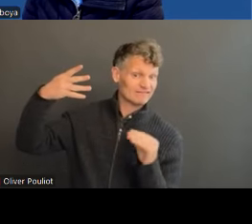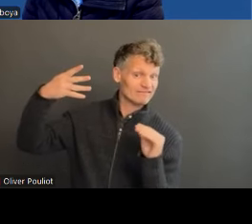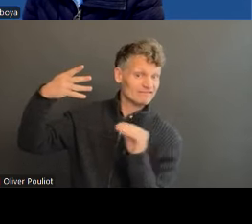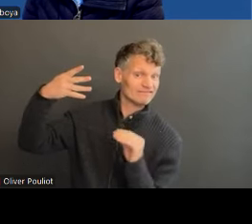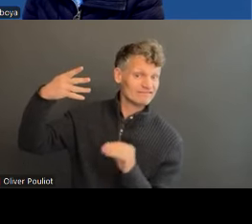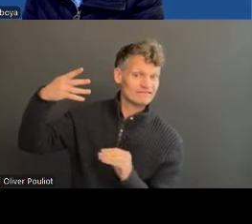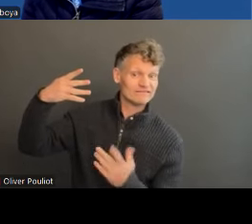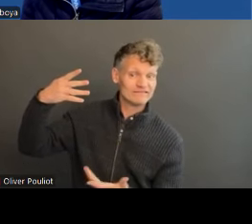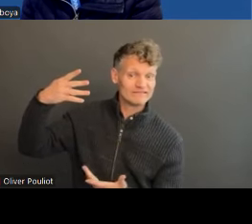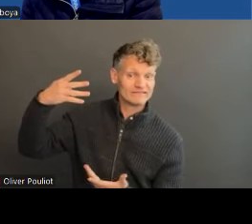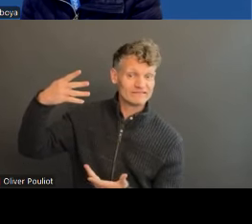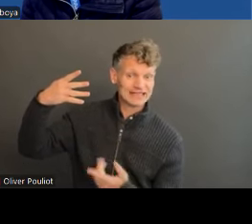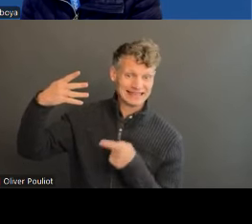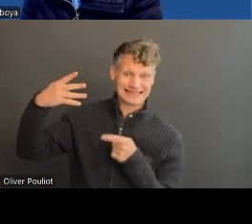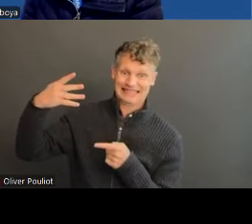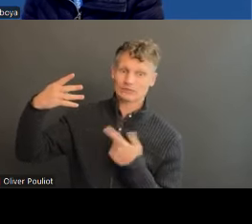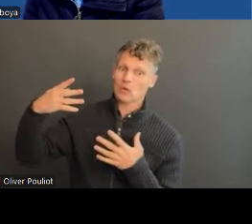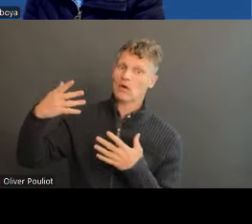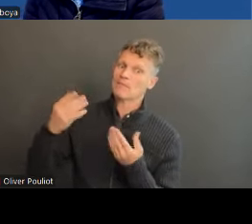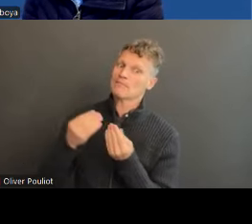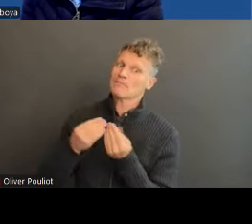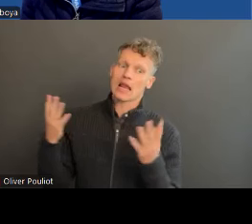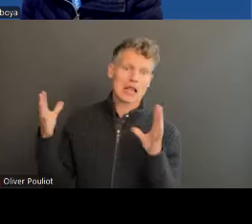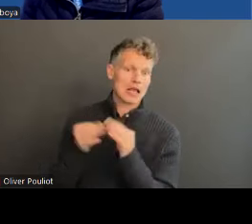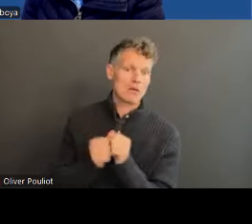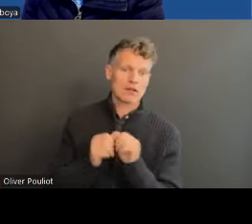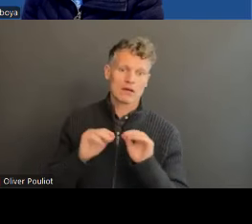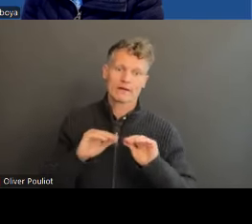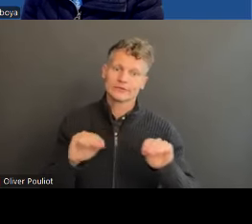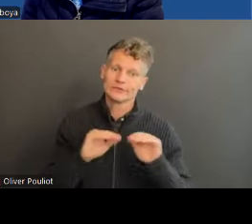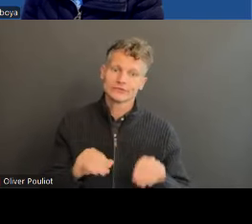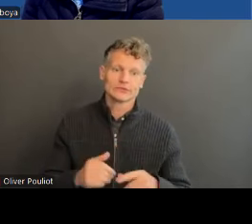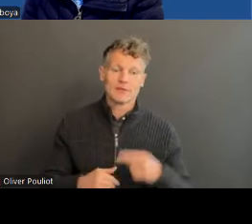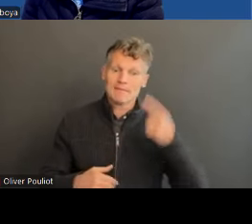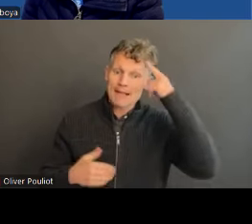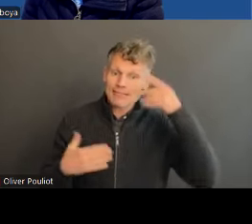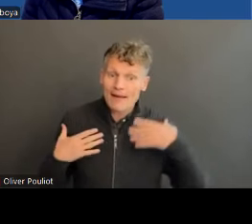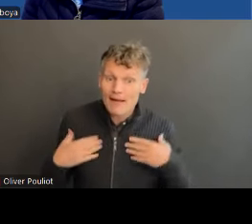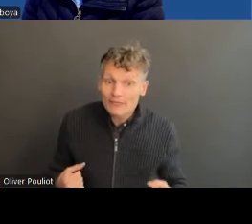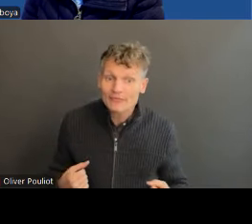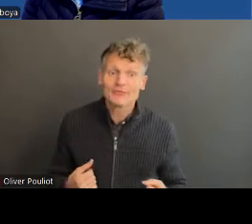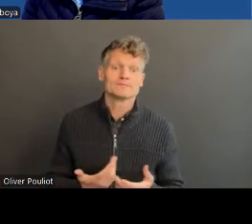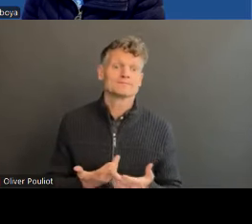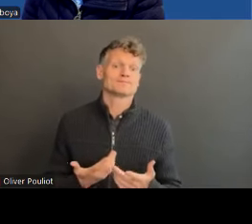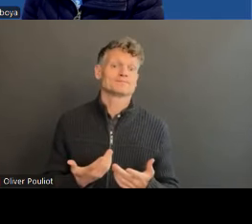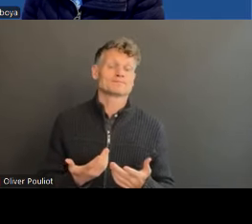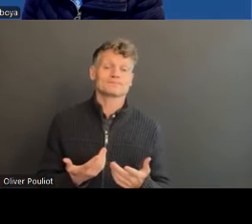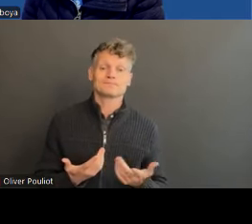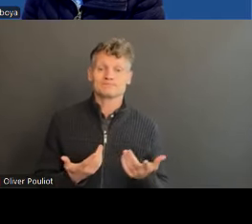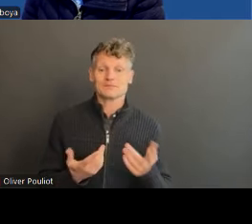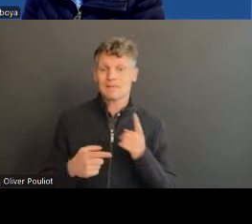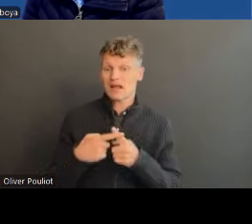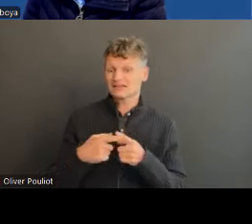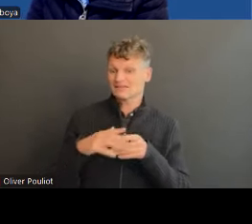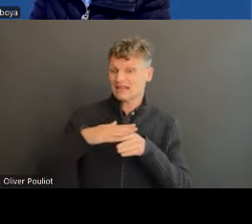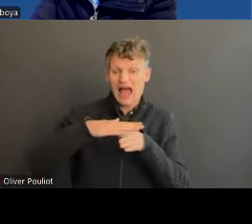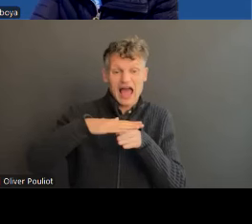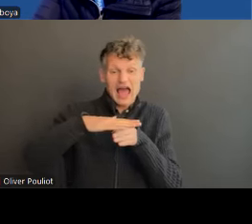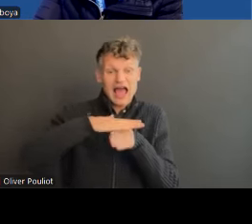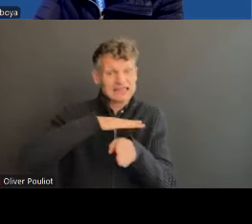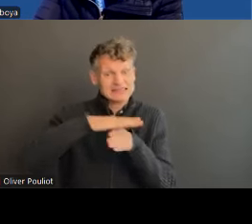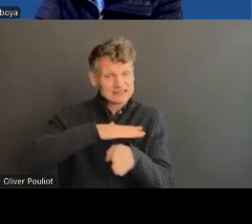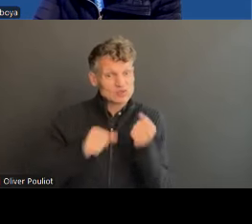to education, mental health support, and access to job opportunities, for example, to improve lives and reduce the